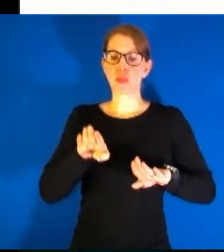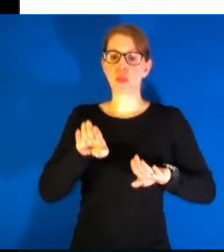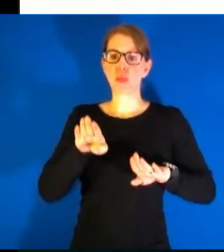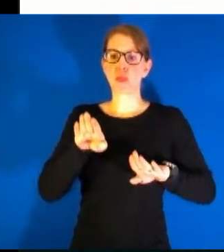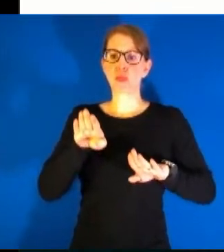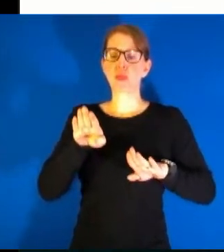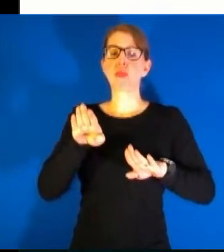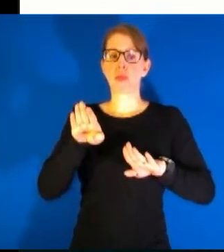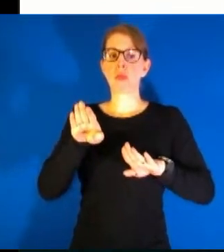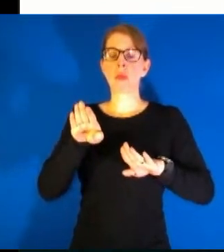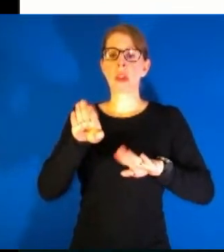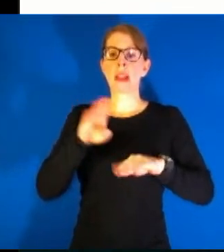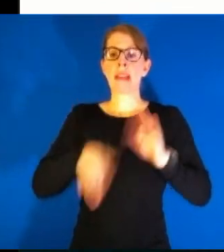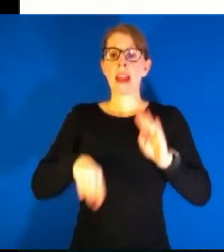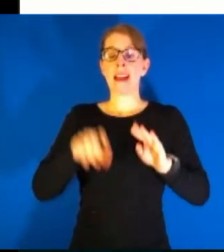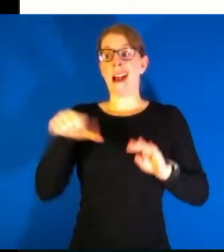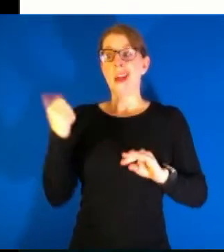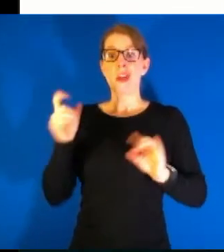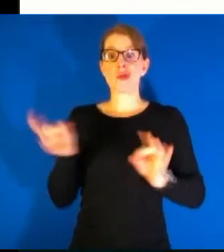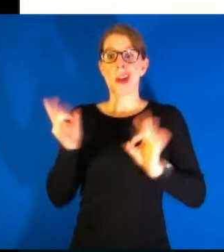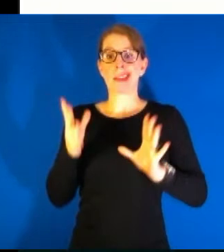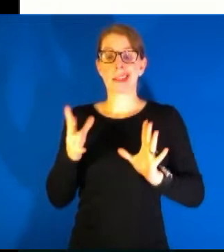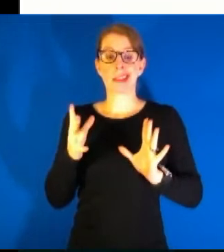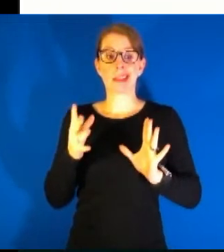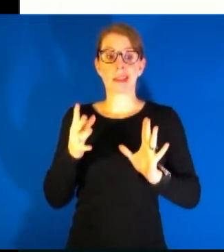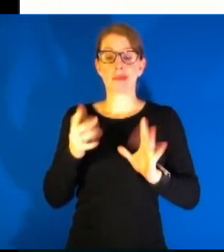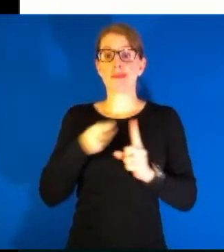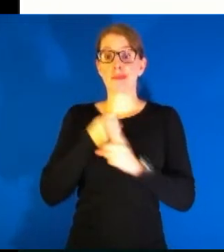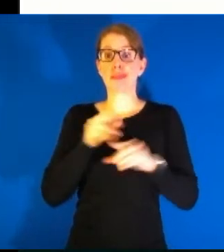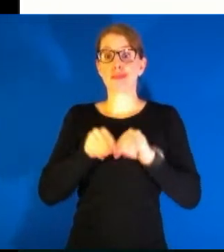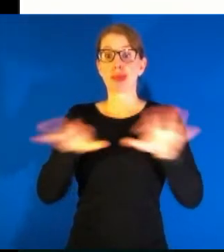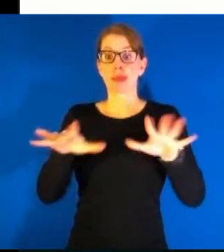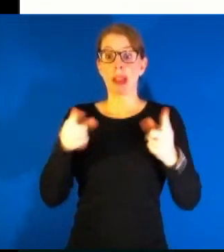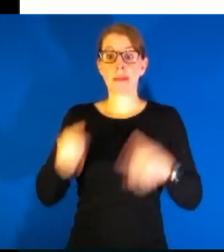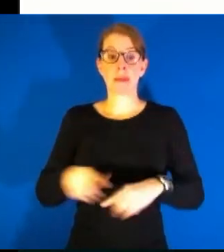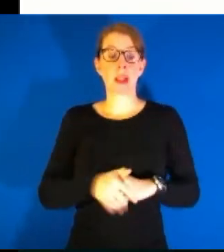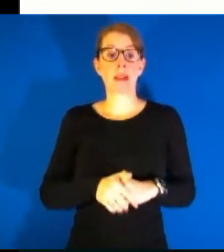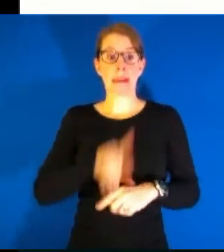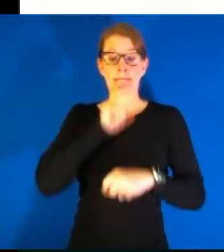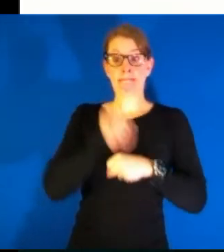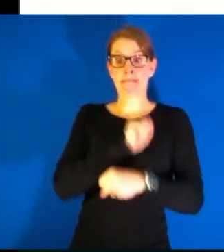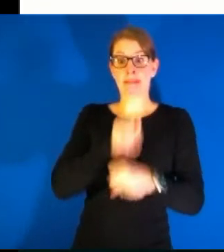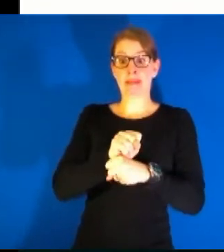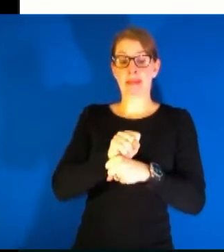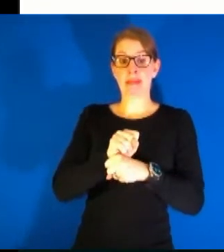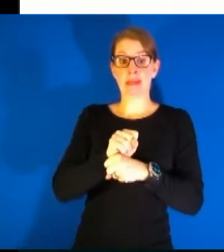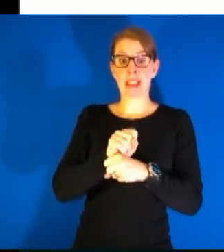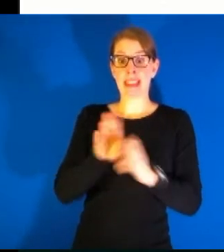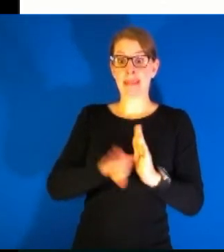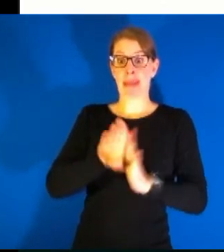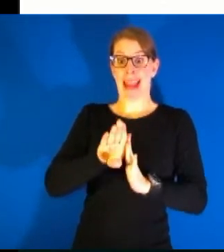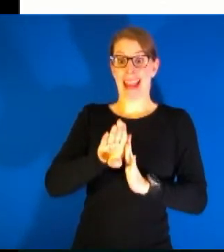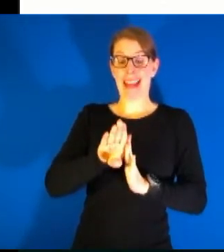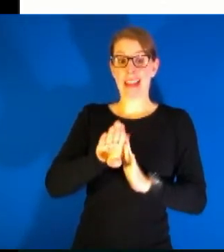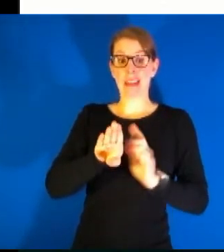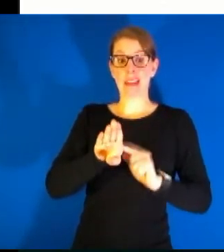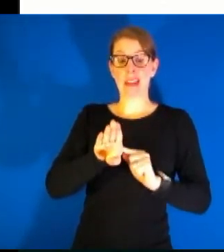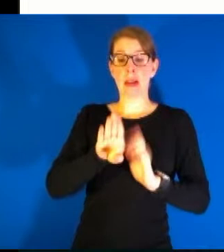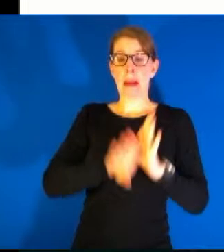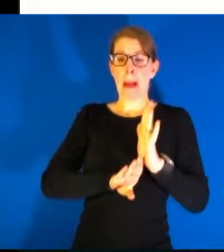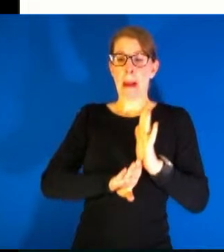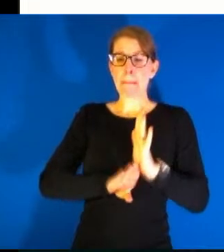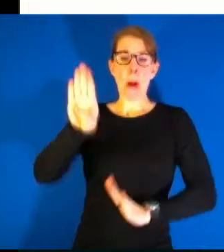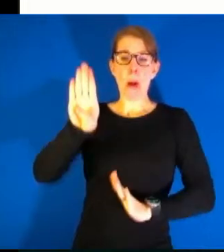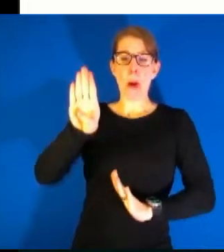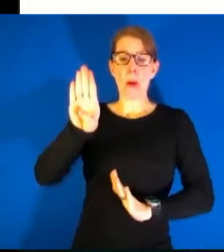during the other crises. But a couple of things about that. First of all, the actual spike, if you look at it, is much more dramatically up now